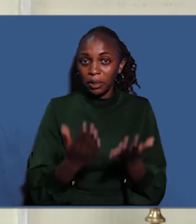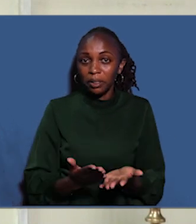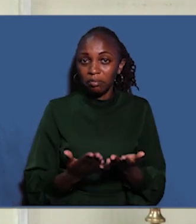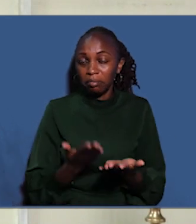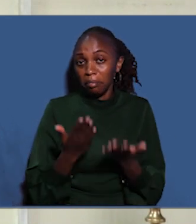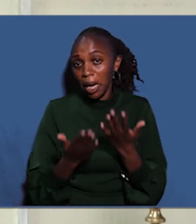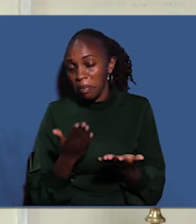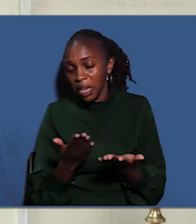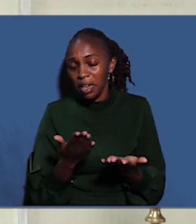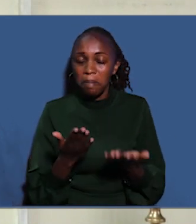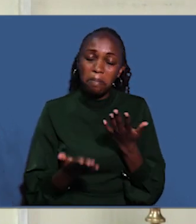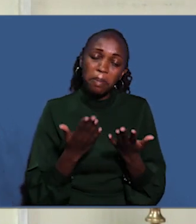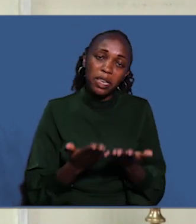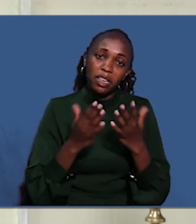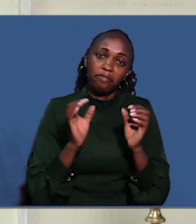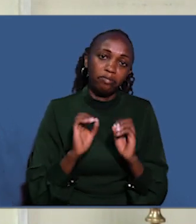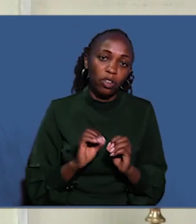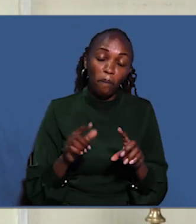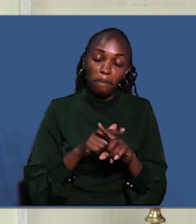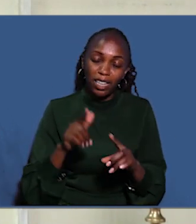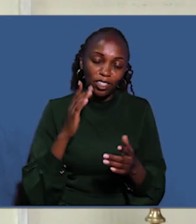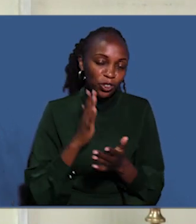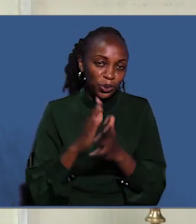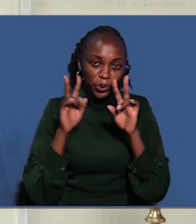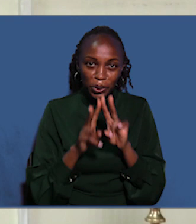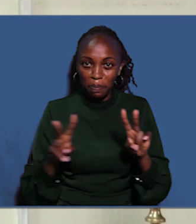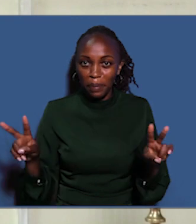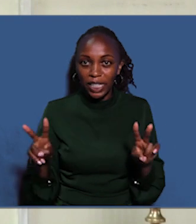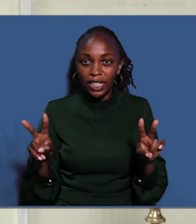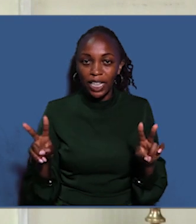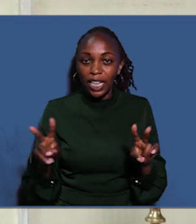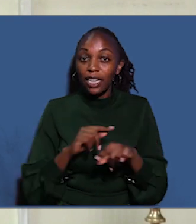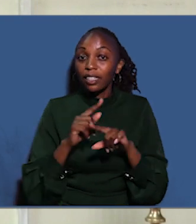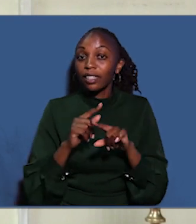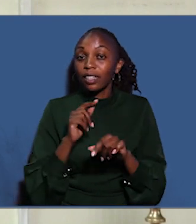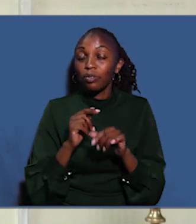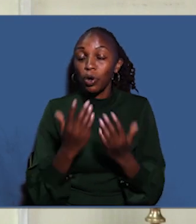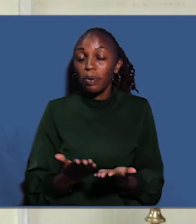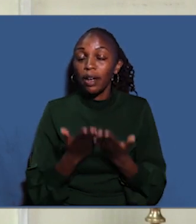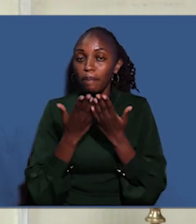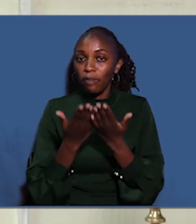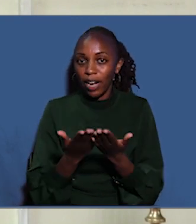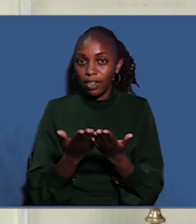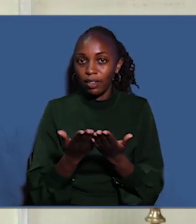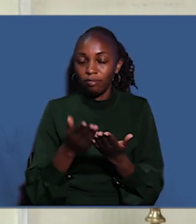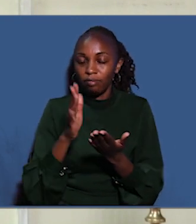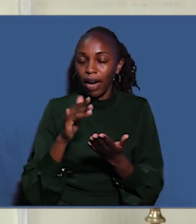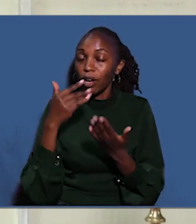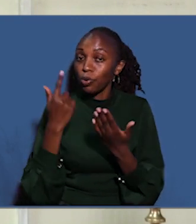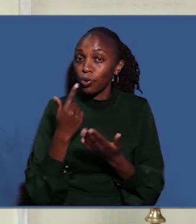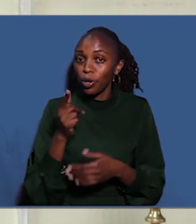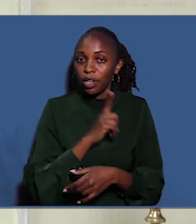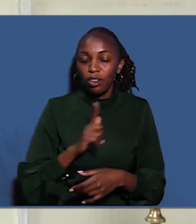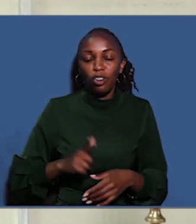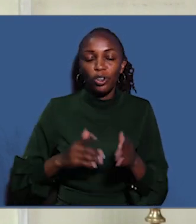maybe, maybe not. But true peace is going to be provided by the Lord